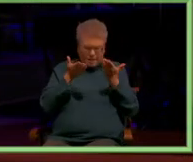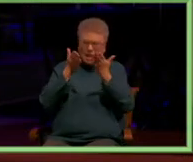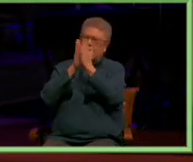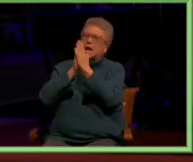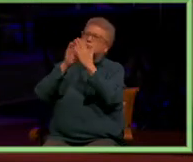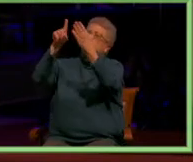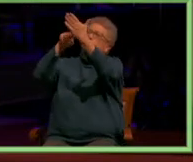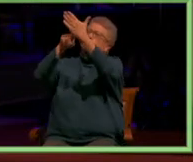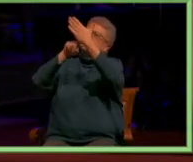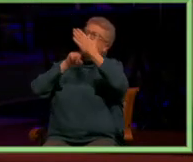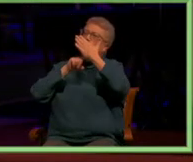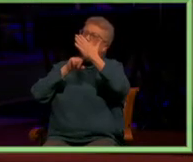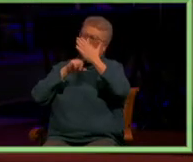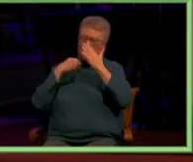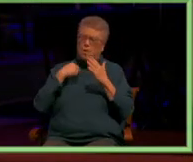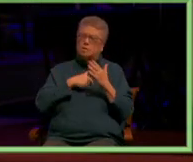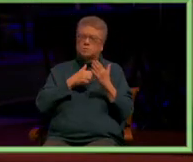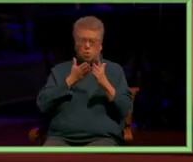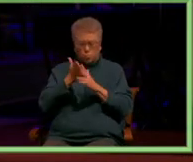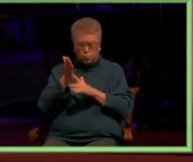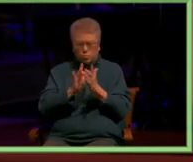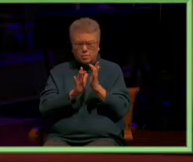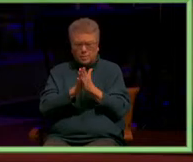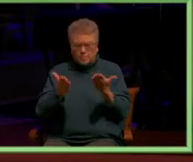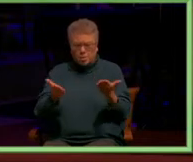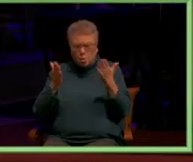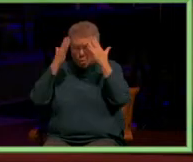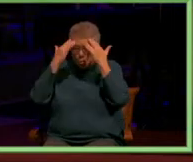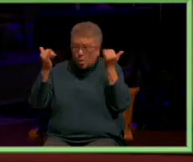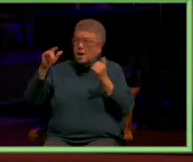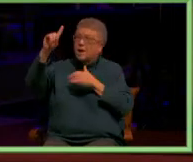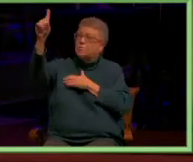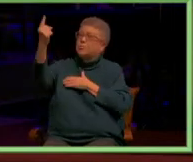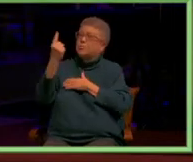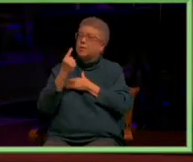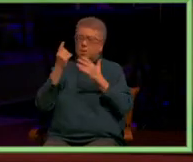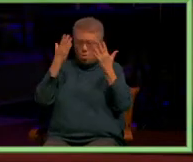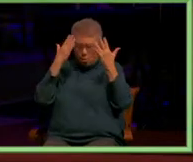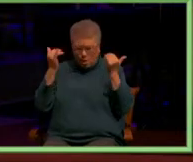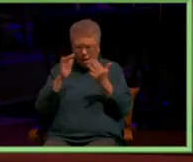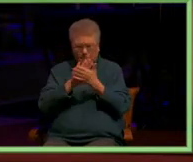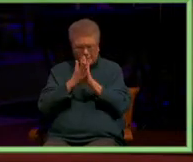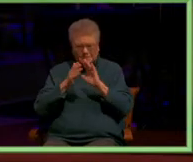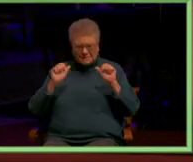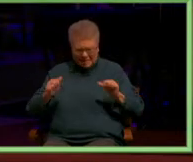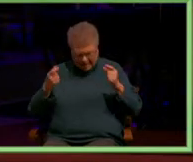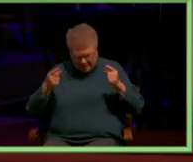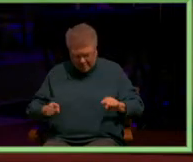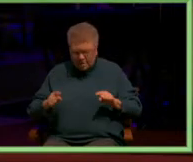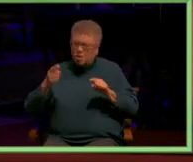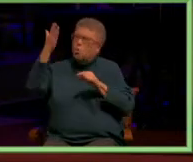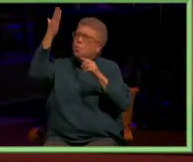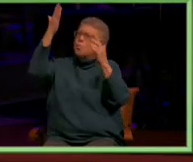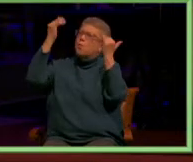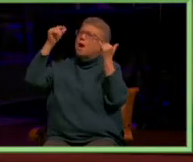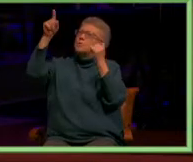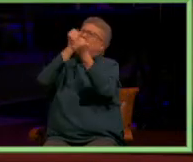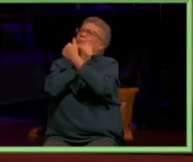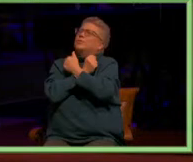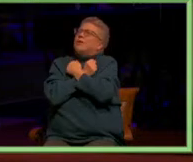show us from your word why you came and why this peace is obtainable and why, Father, you love us so